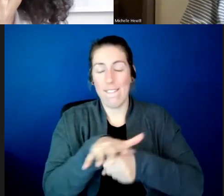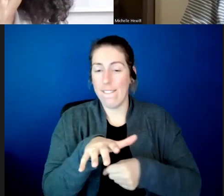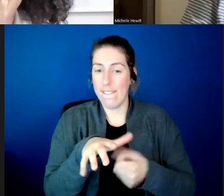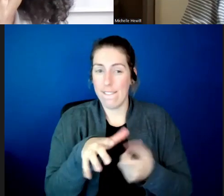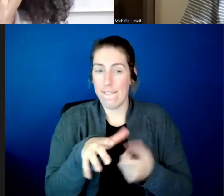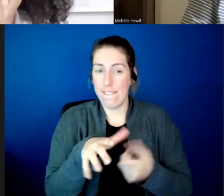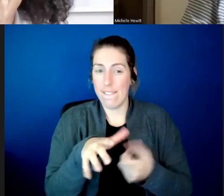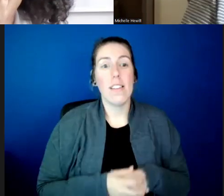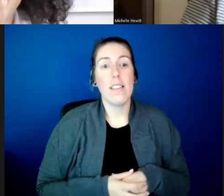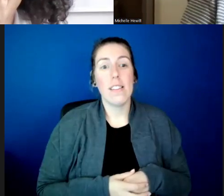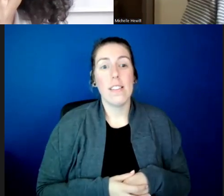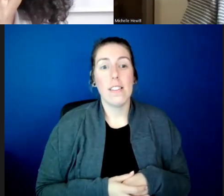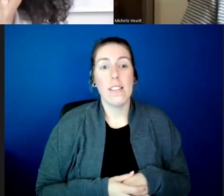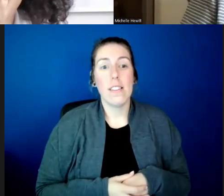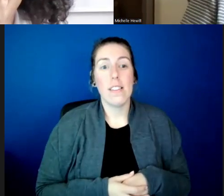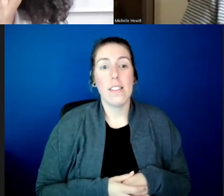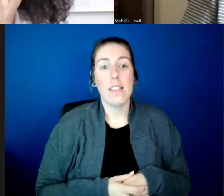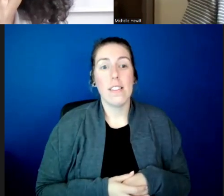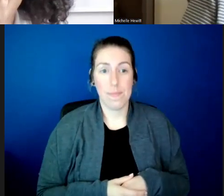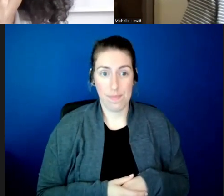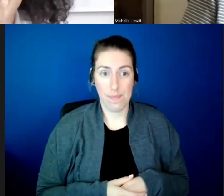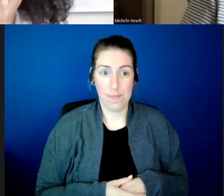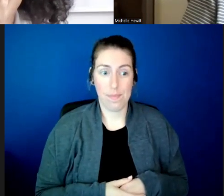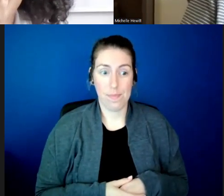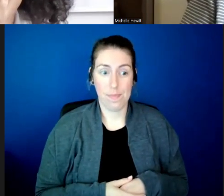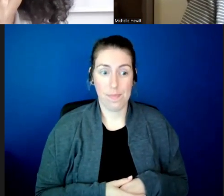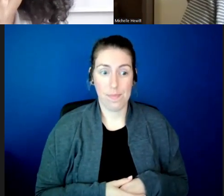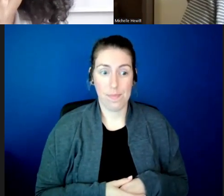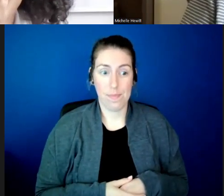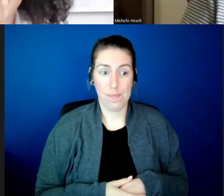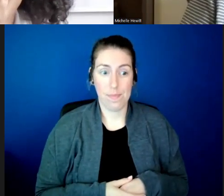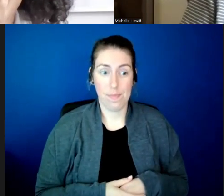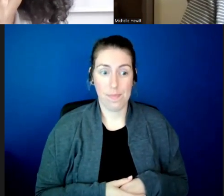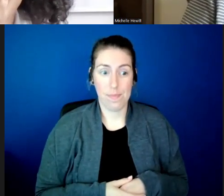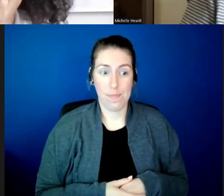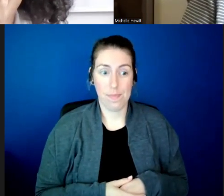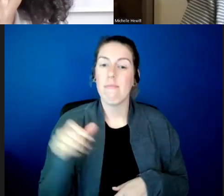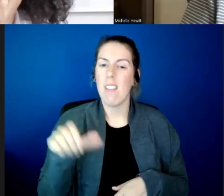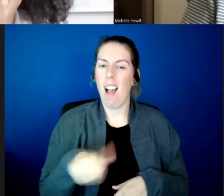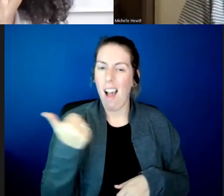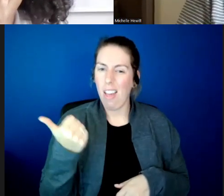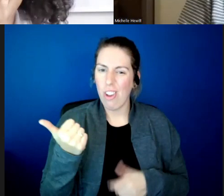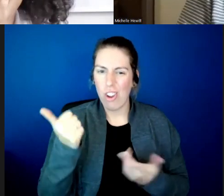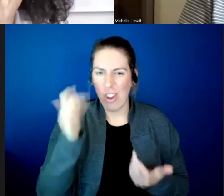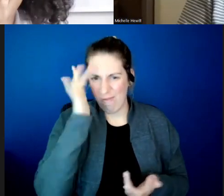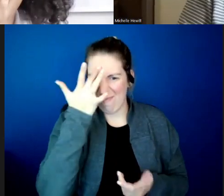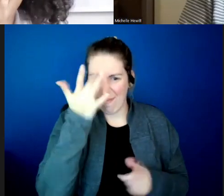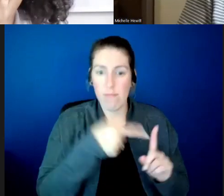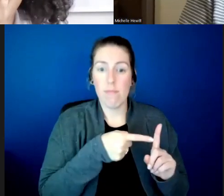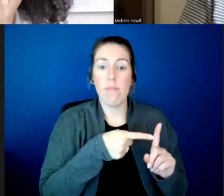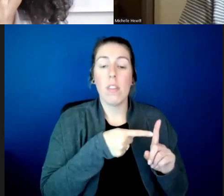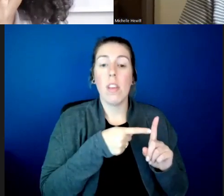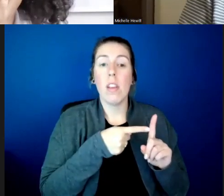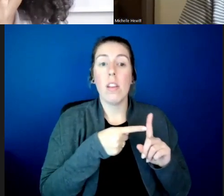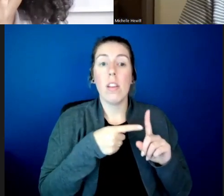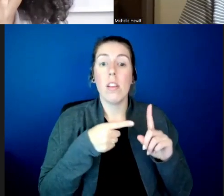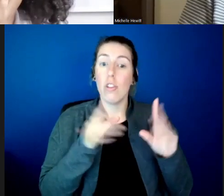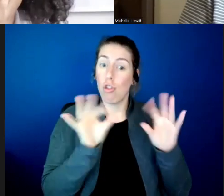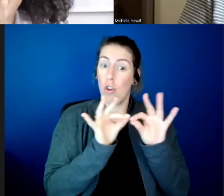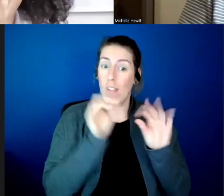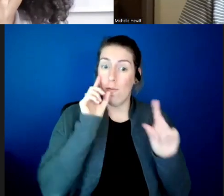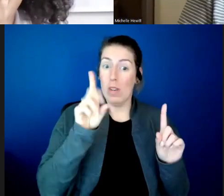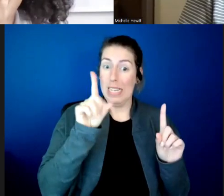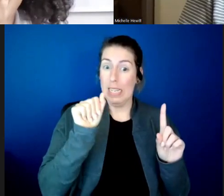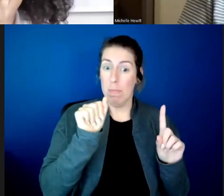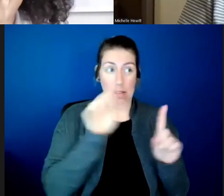one of mine is that people, the cost of disability isn't measured in Canada as it is in some other